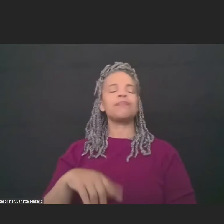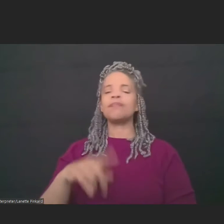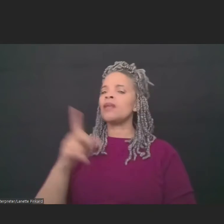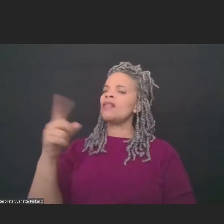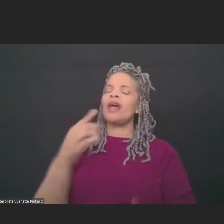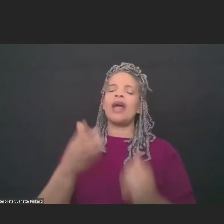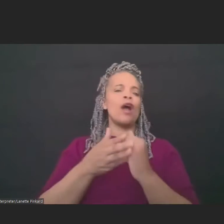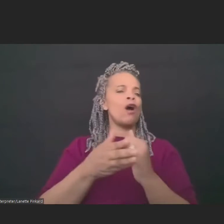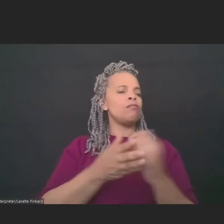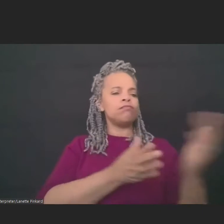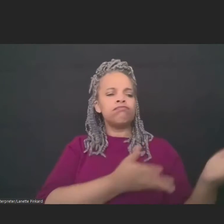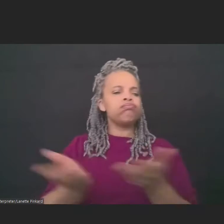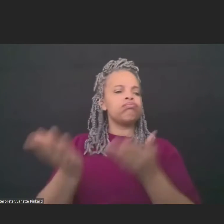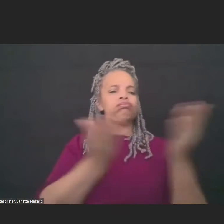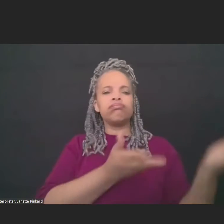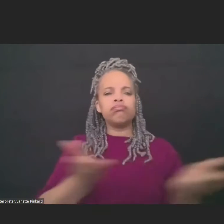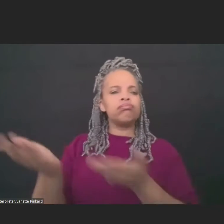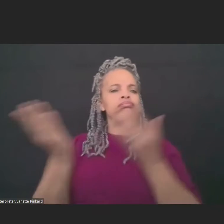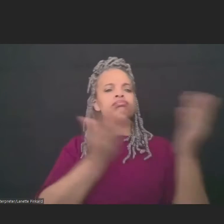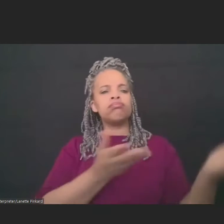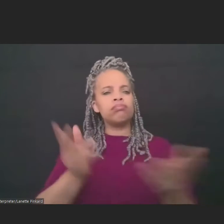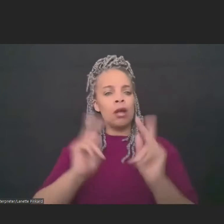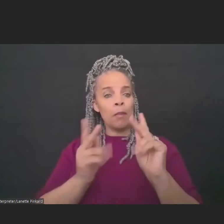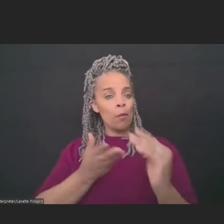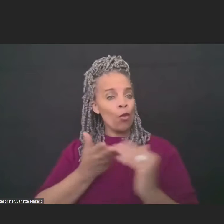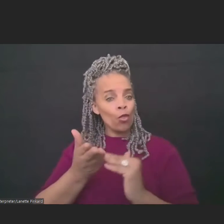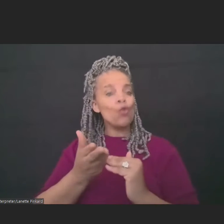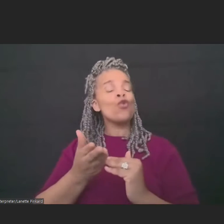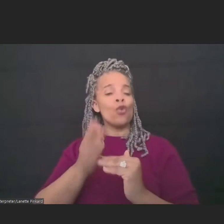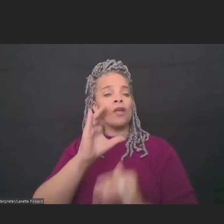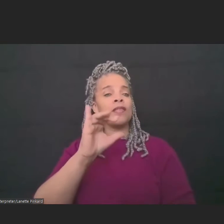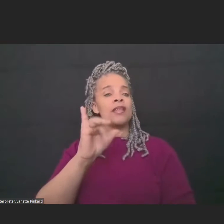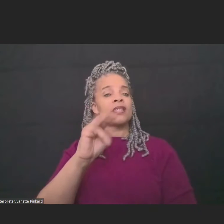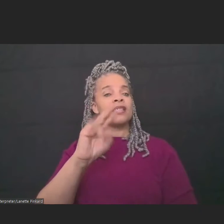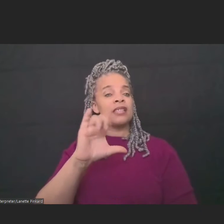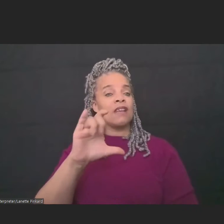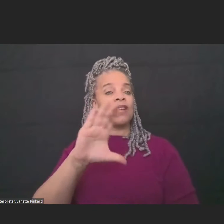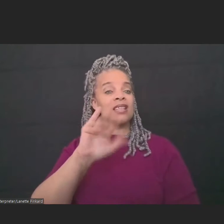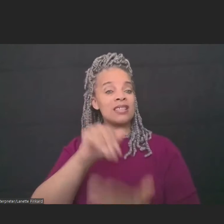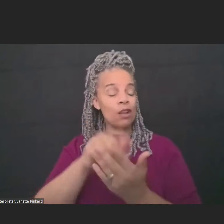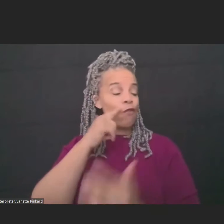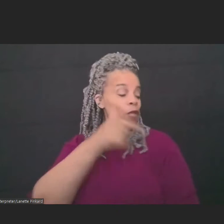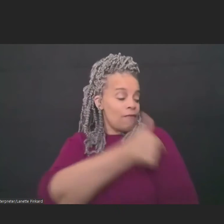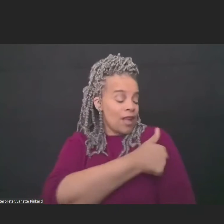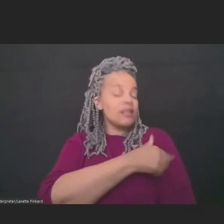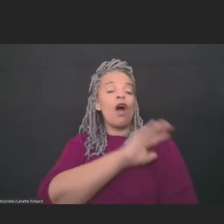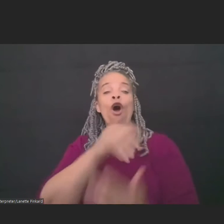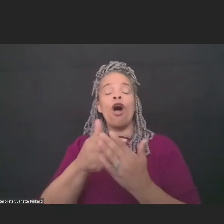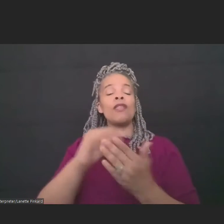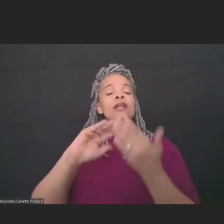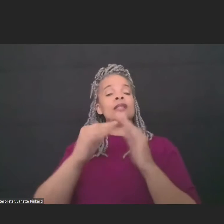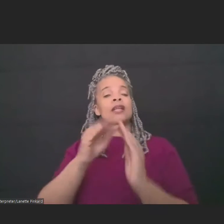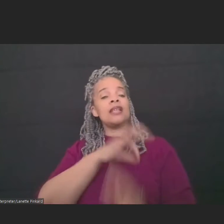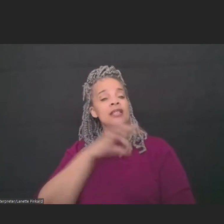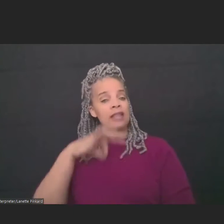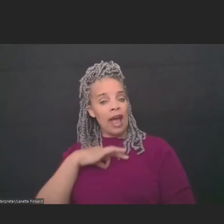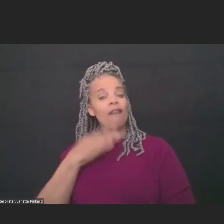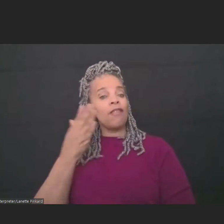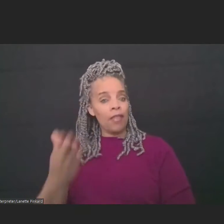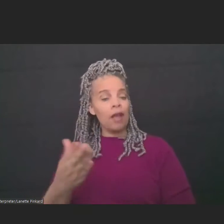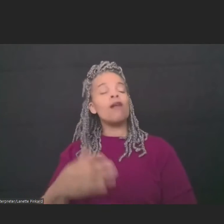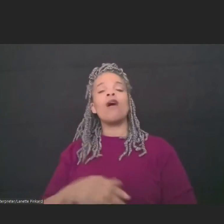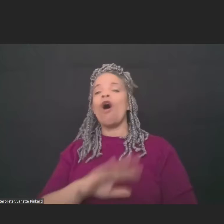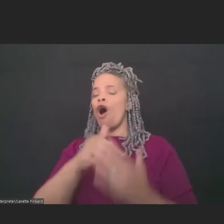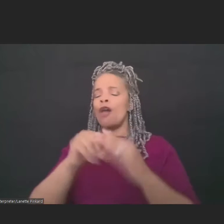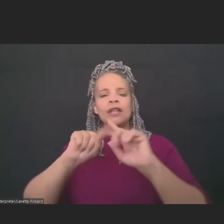people through the Civic Center for this vaccination, and all of our staff, city staff that are there, all the different